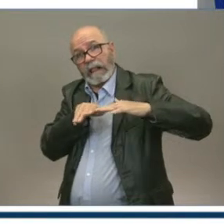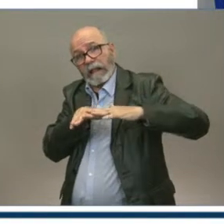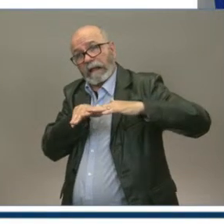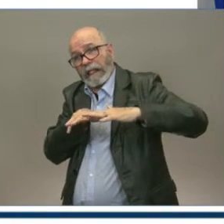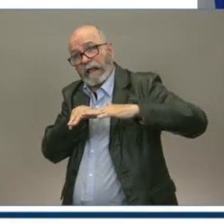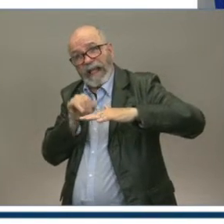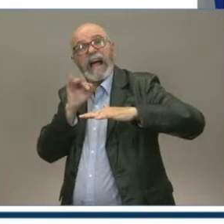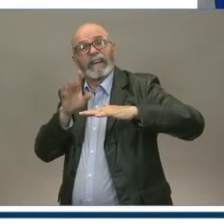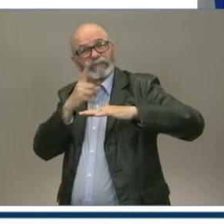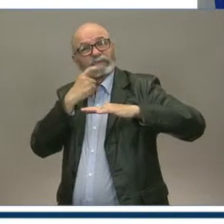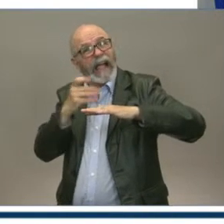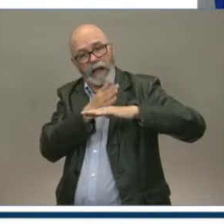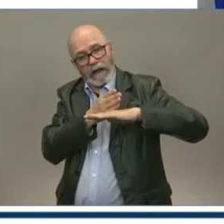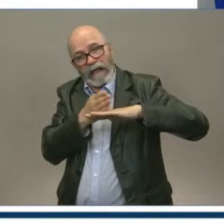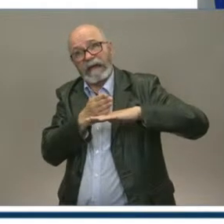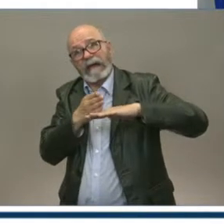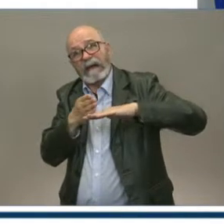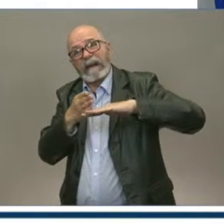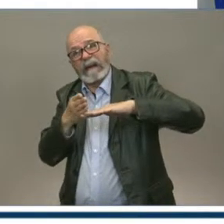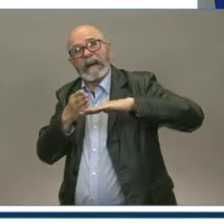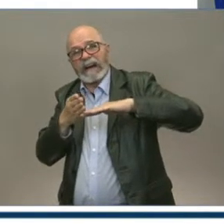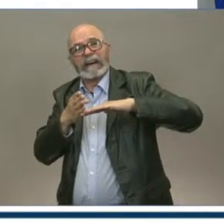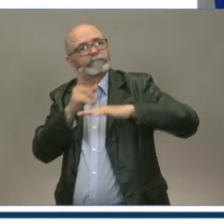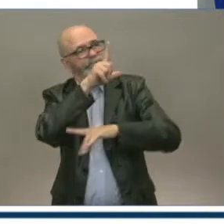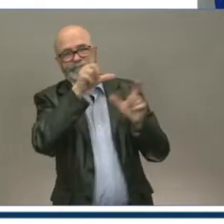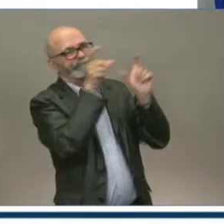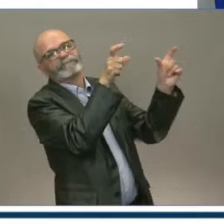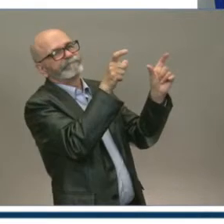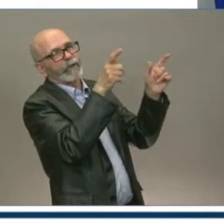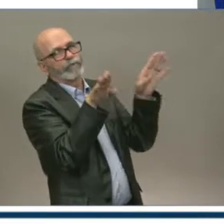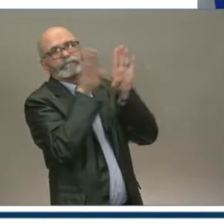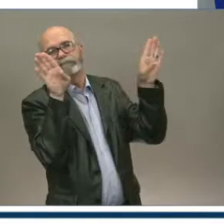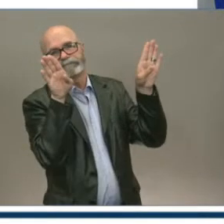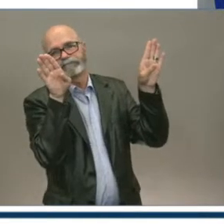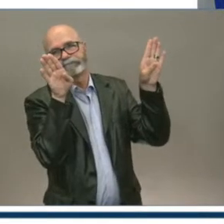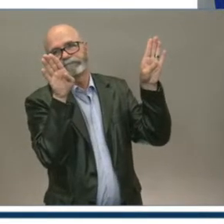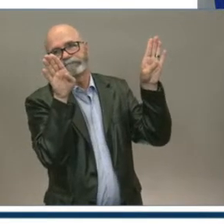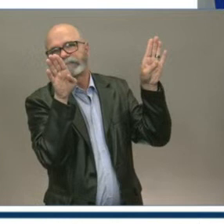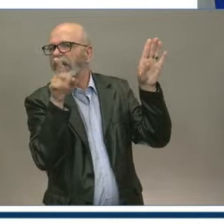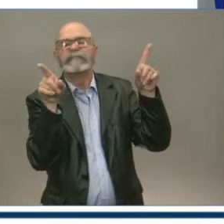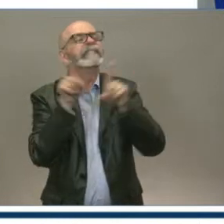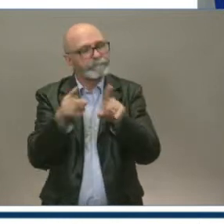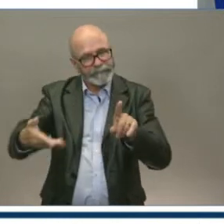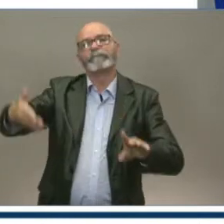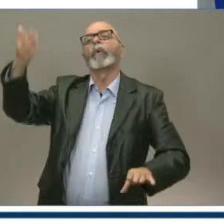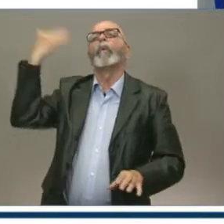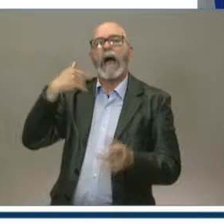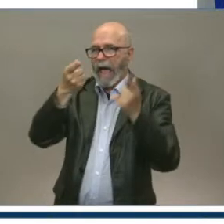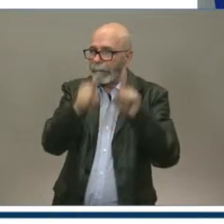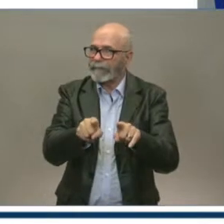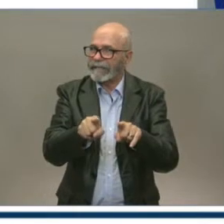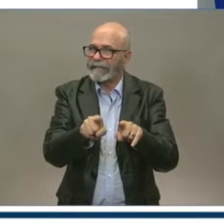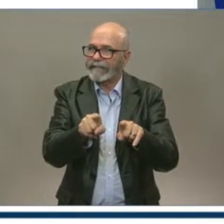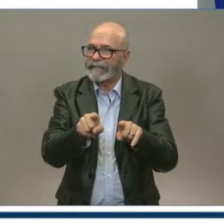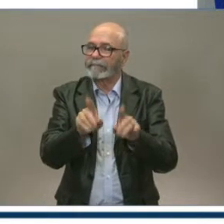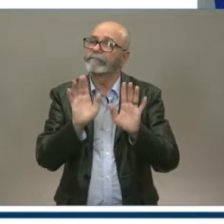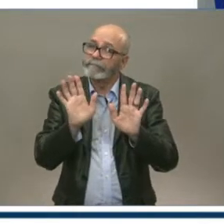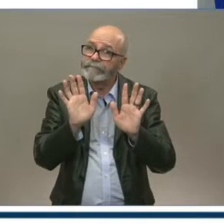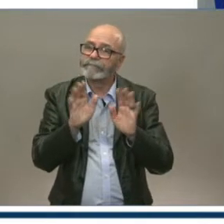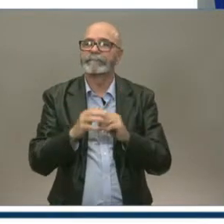extremely quickly to shut down as we have been over the past year, and we'll continue to make sure that we address